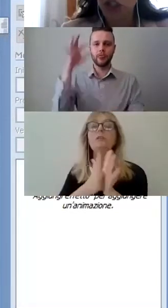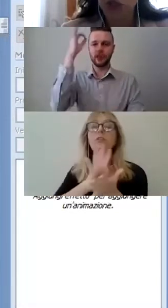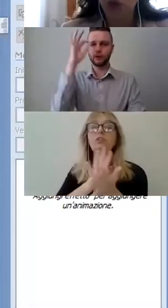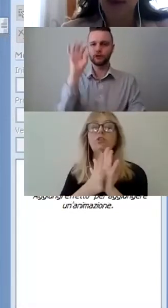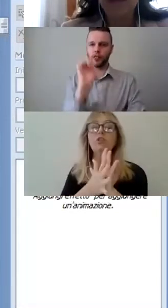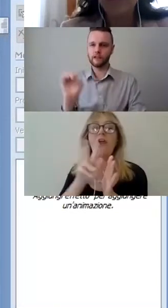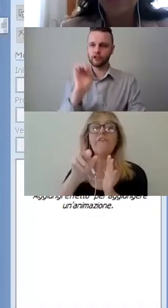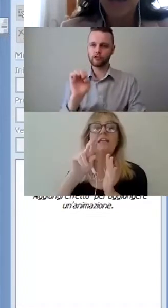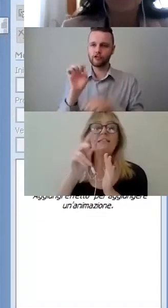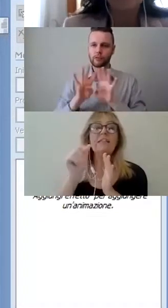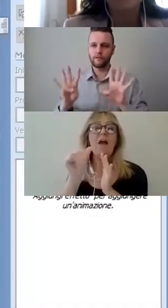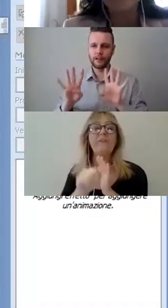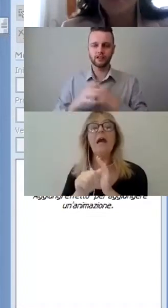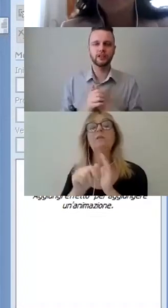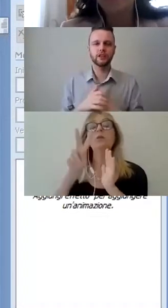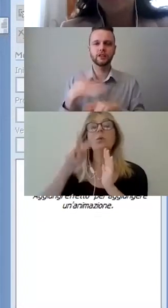on Action,